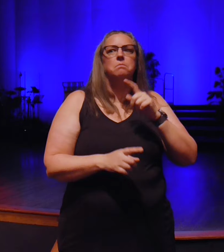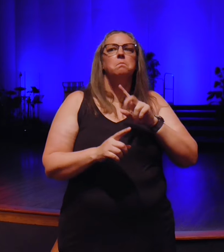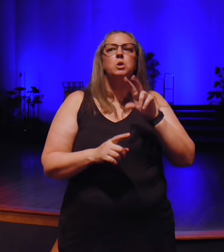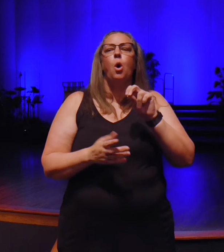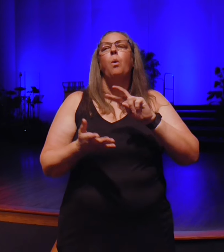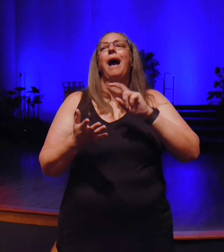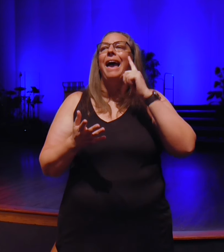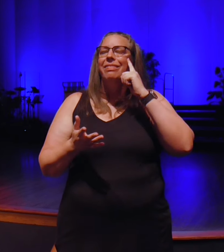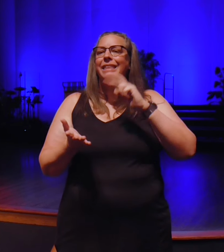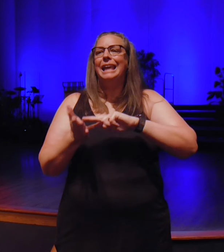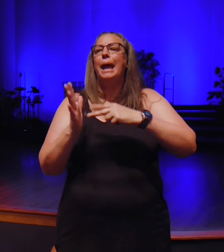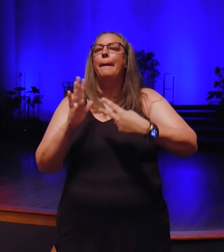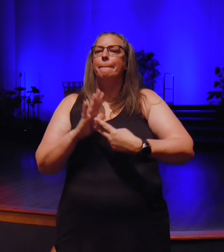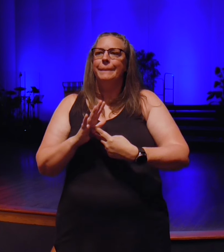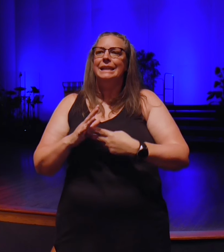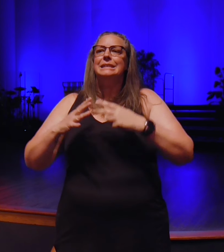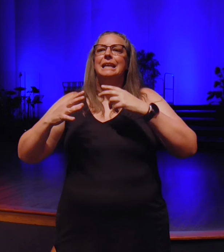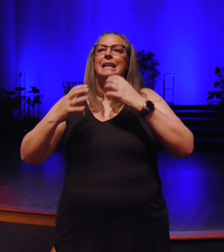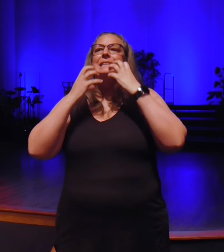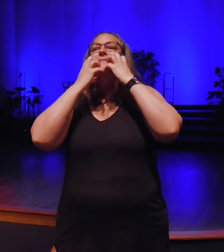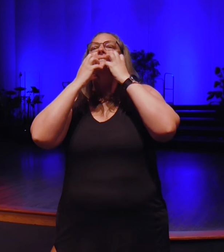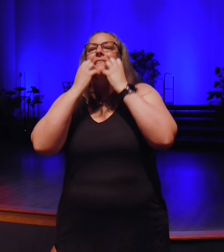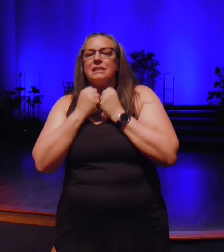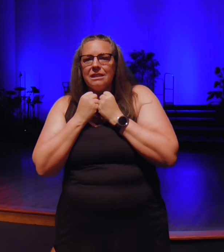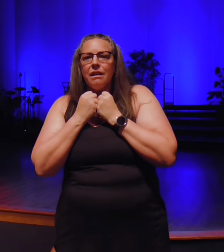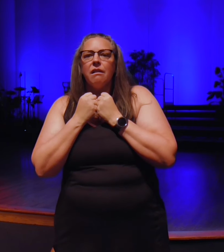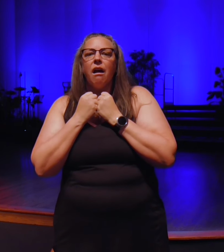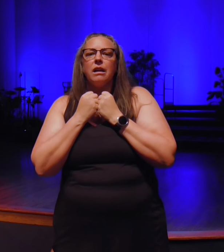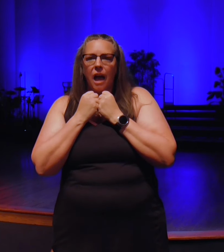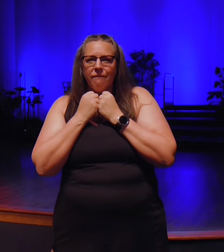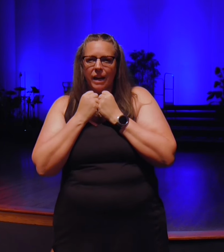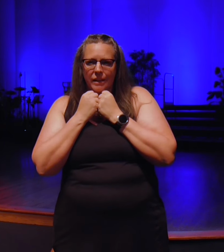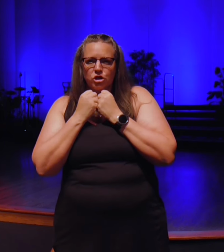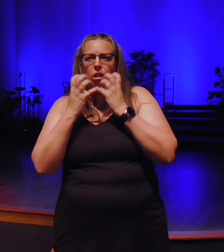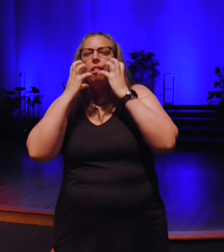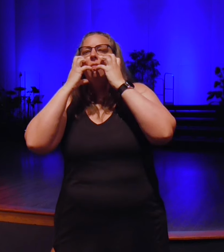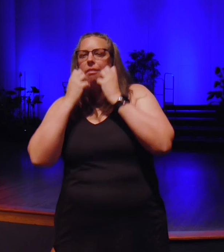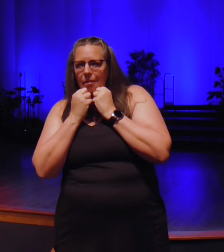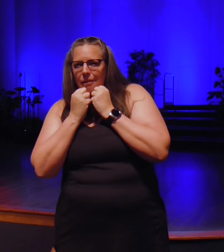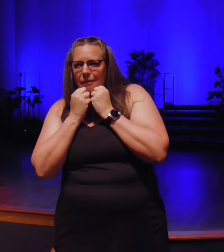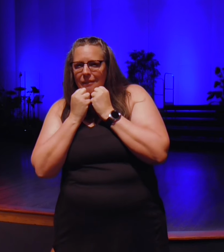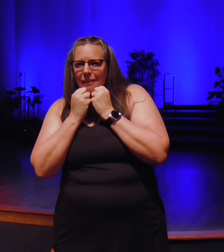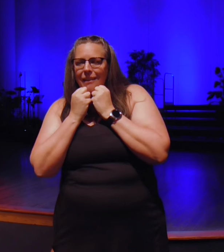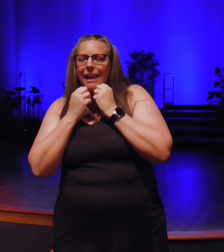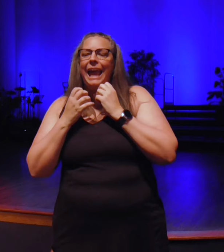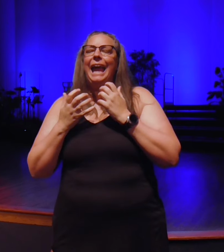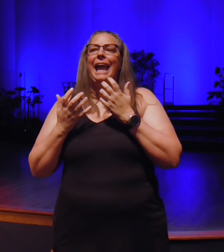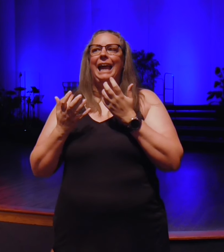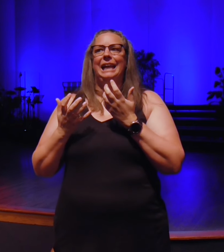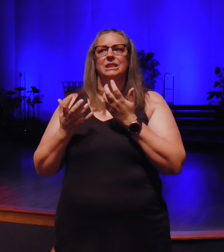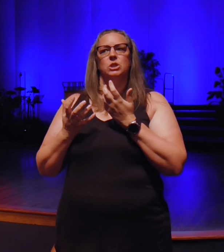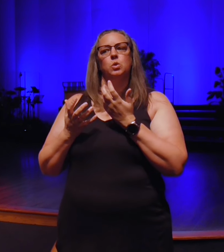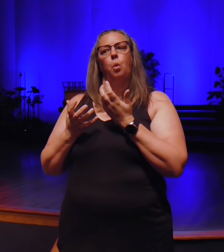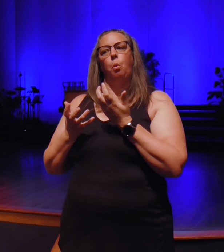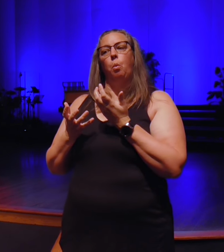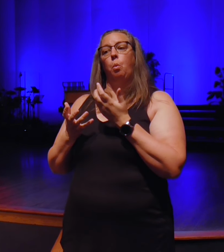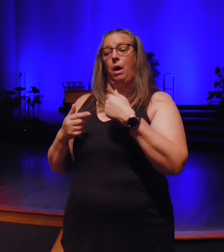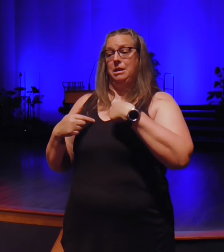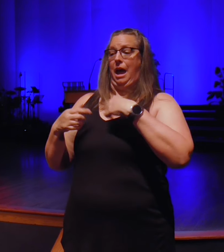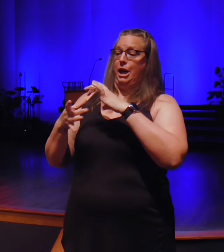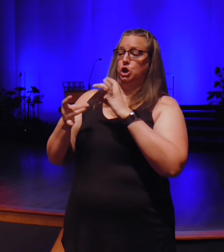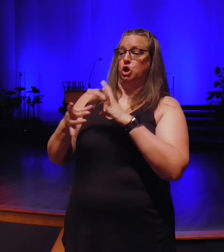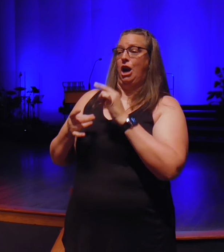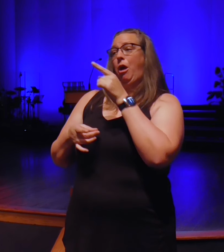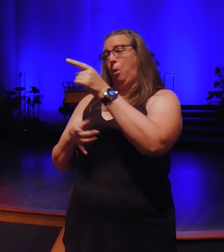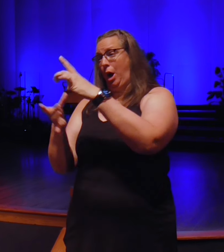sacred. It's the recognition that what you shared with me in the sanctuary we've created together and what I shared with you should